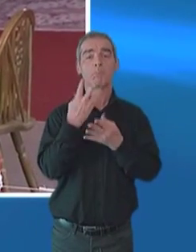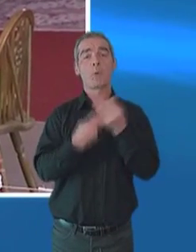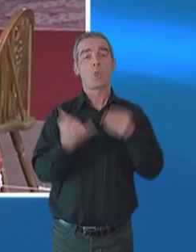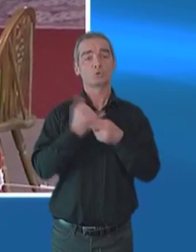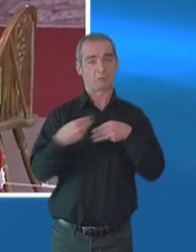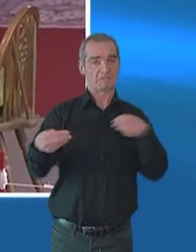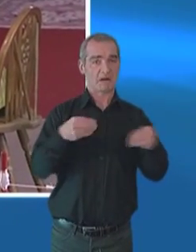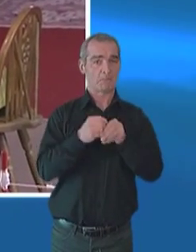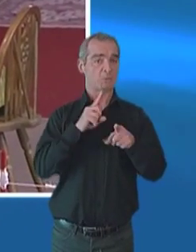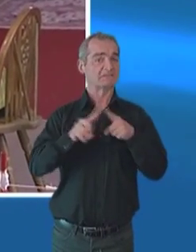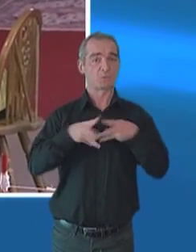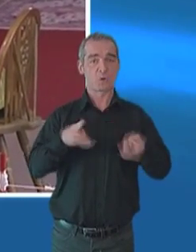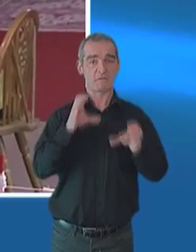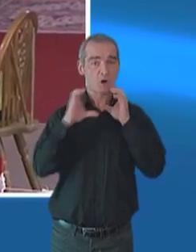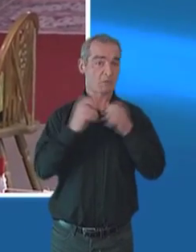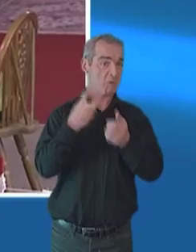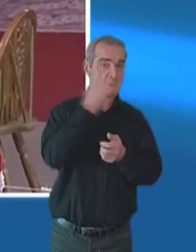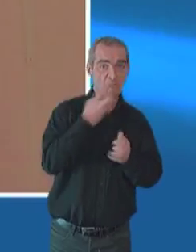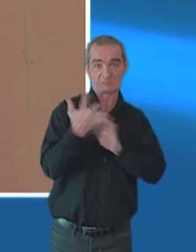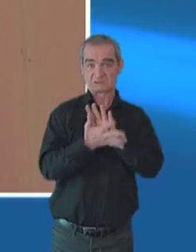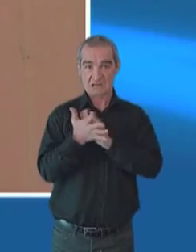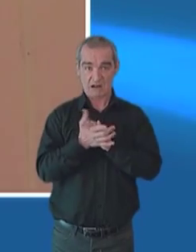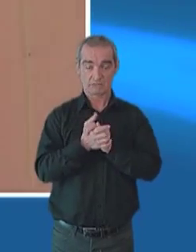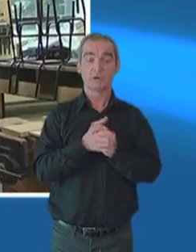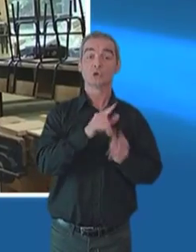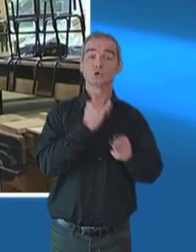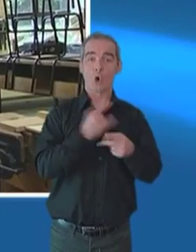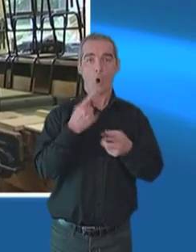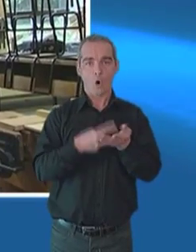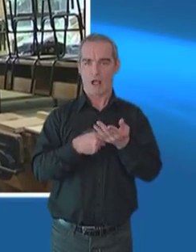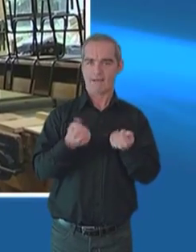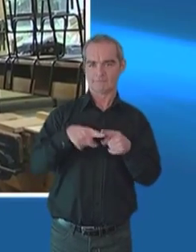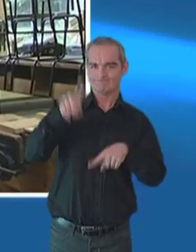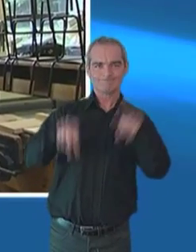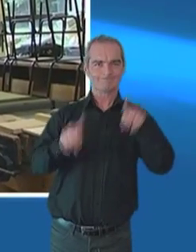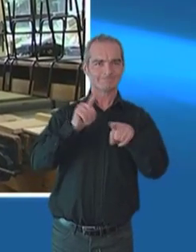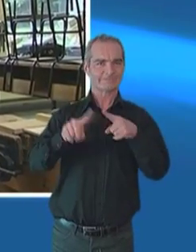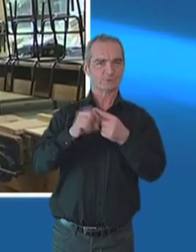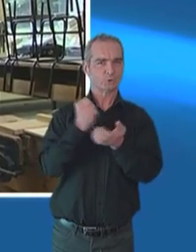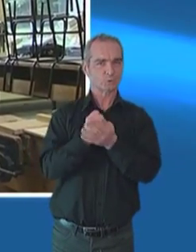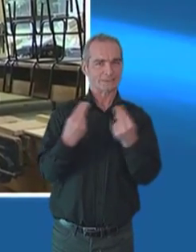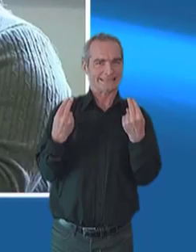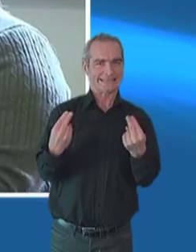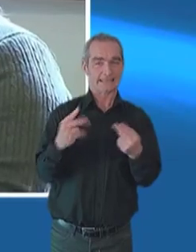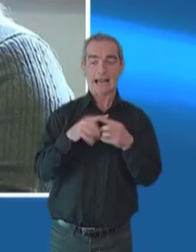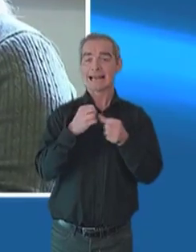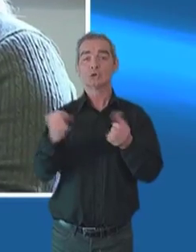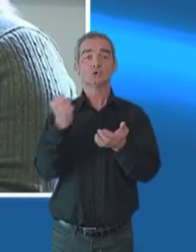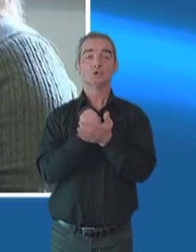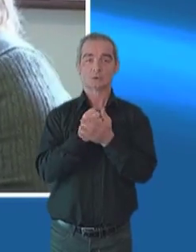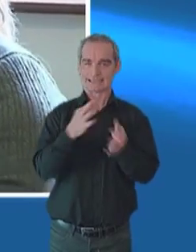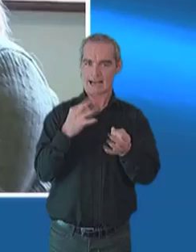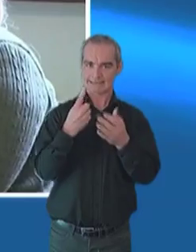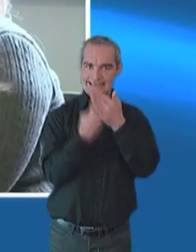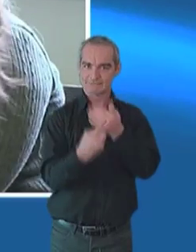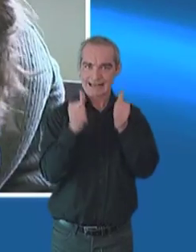Both schools operate a flexible and inclusive approach to communication. This caters to the diverse needs of the students and ensures